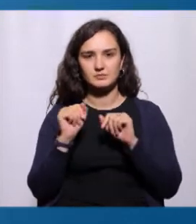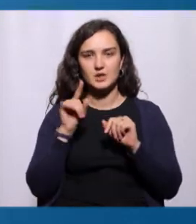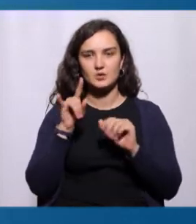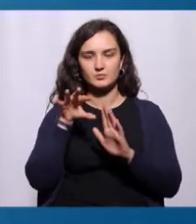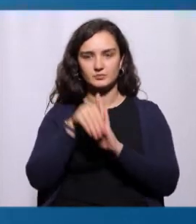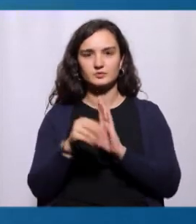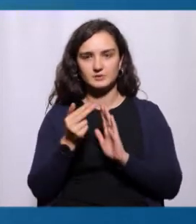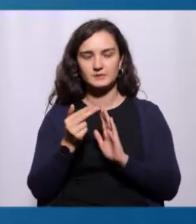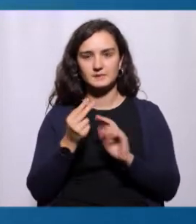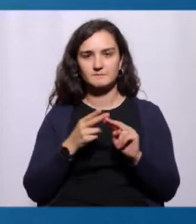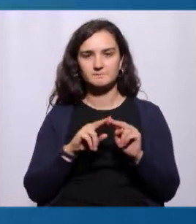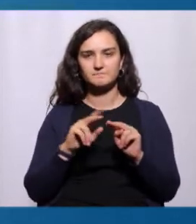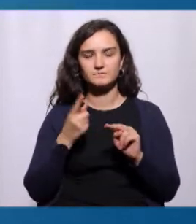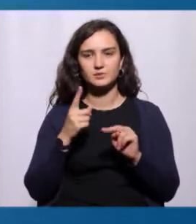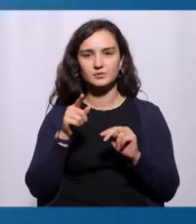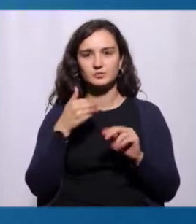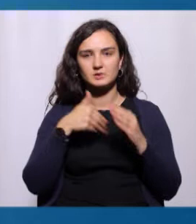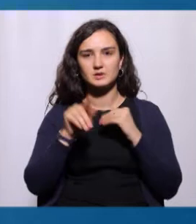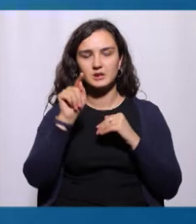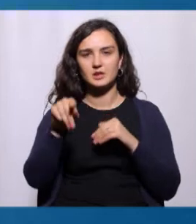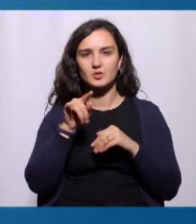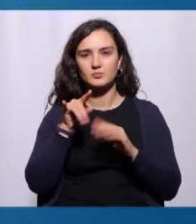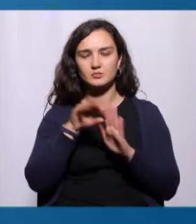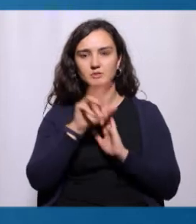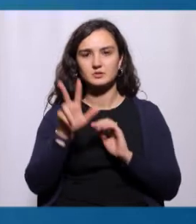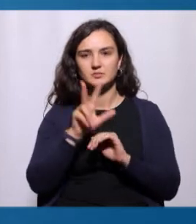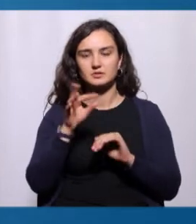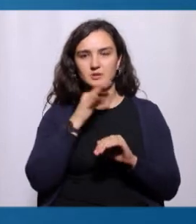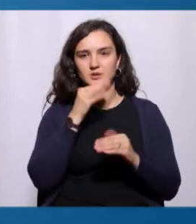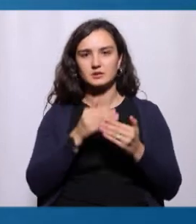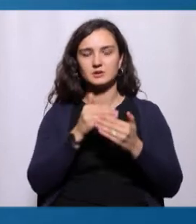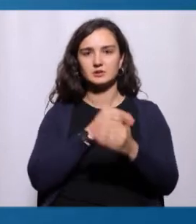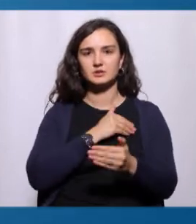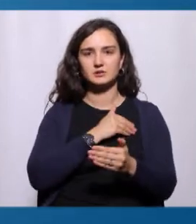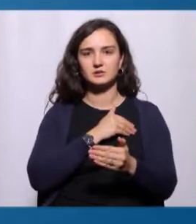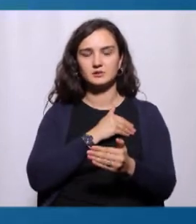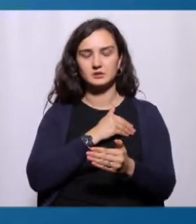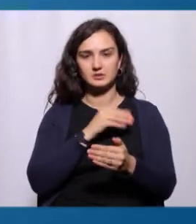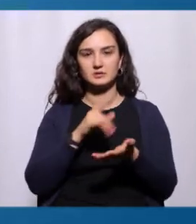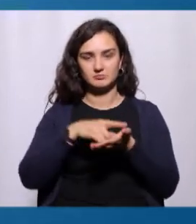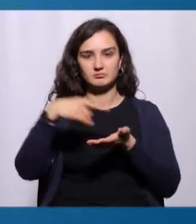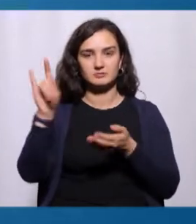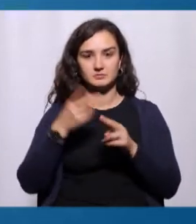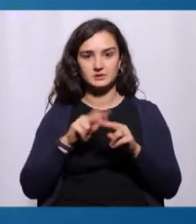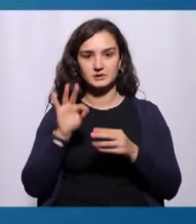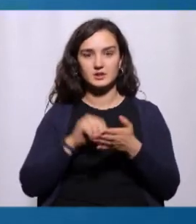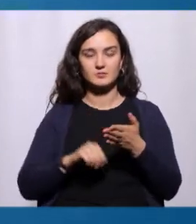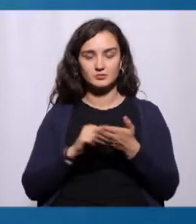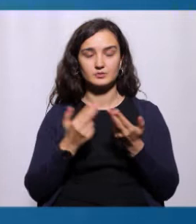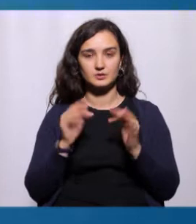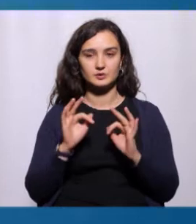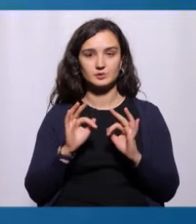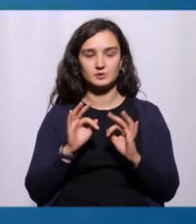airport. Airport. And why do you go to airport 3 hours early? For a departure. That's absolutely